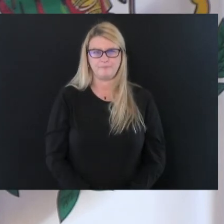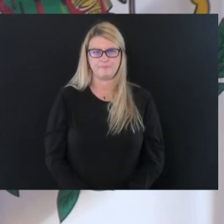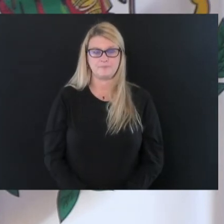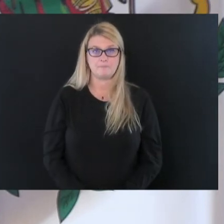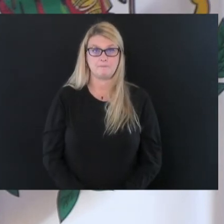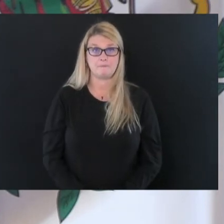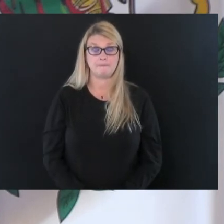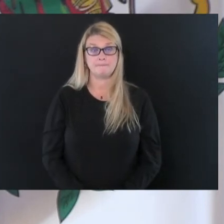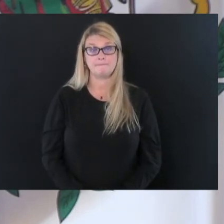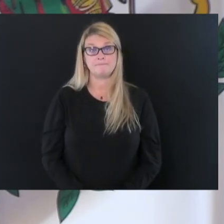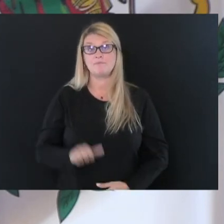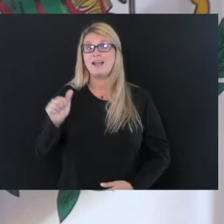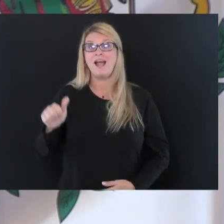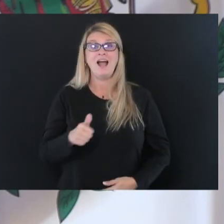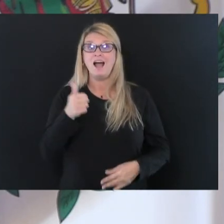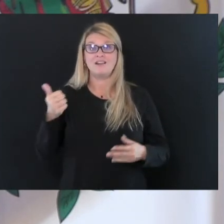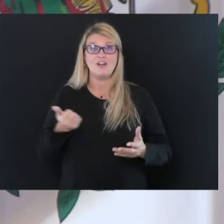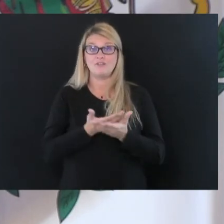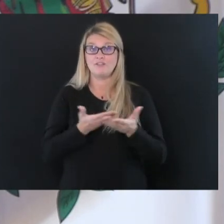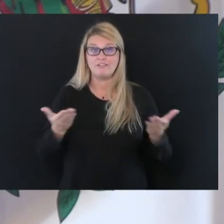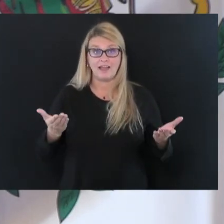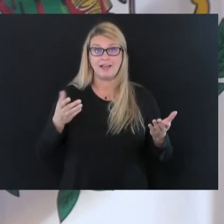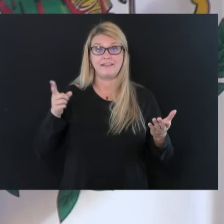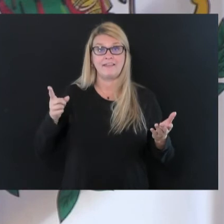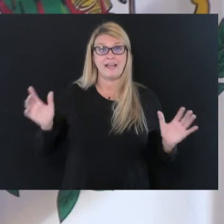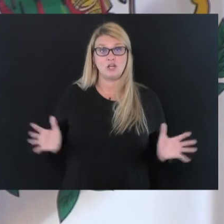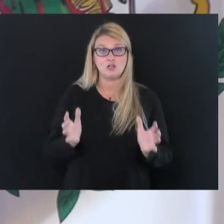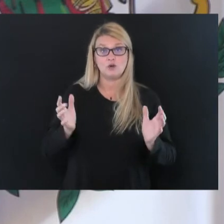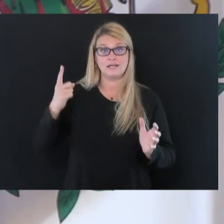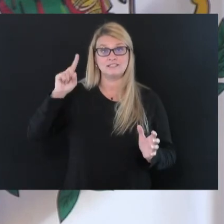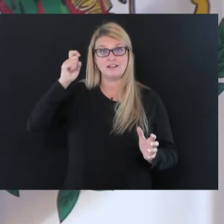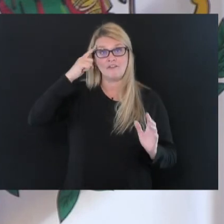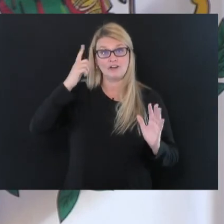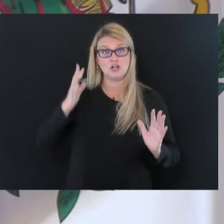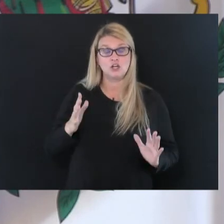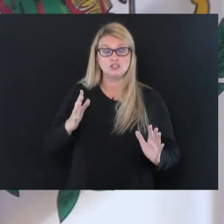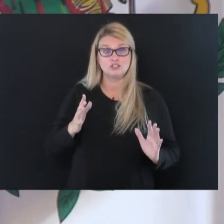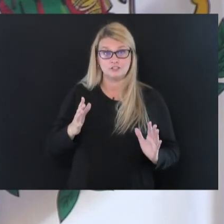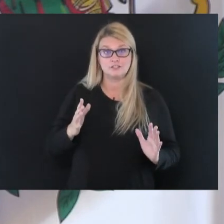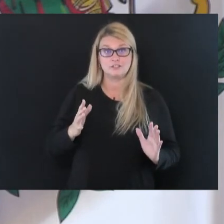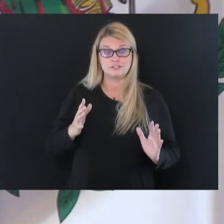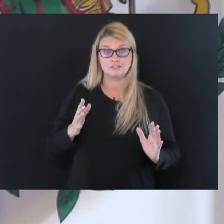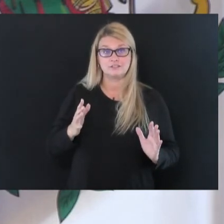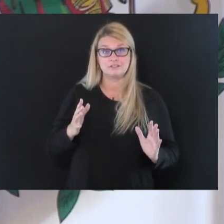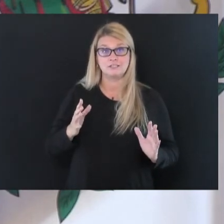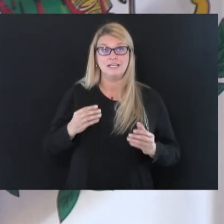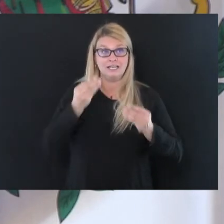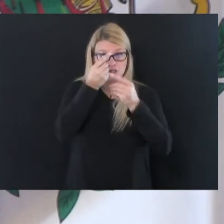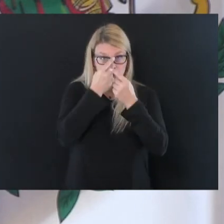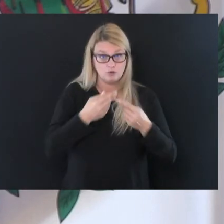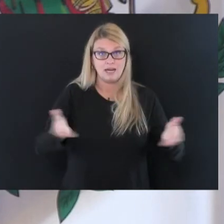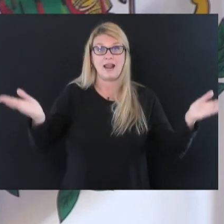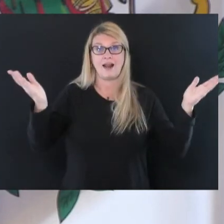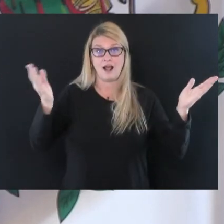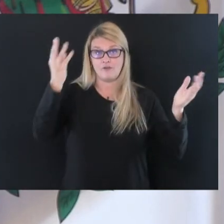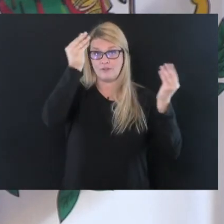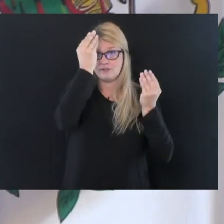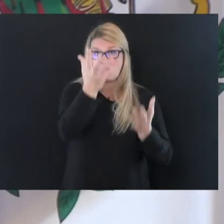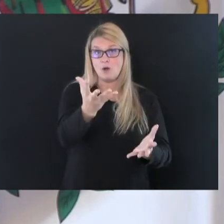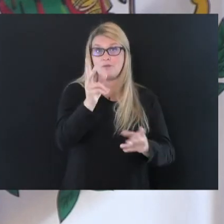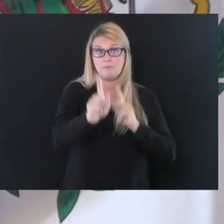they urged me and they urged all the governors to tell us to tell our citizens all across our land,